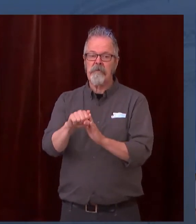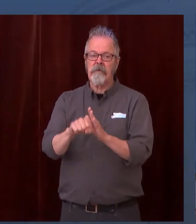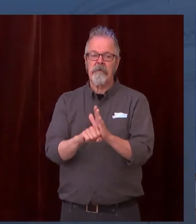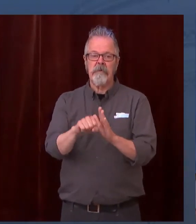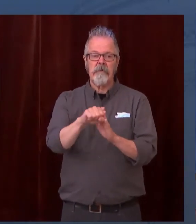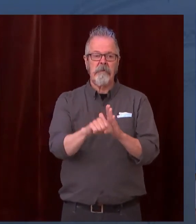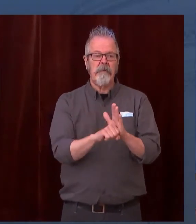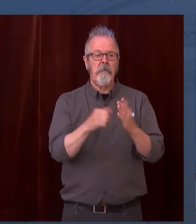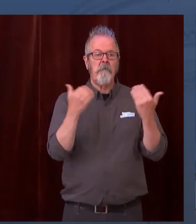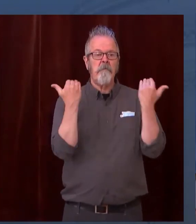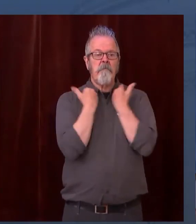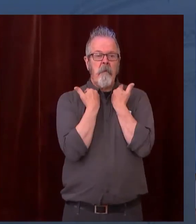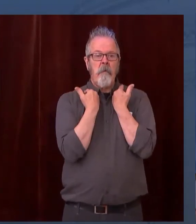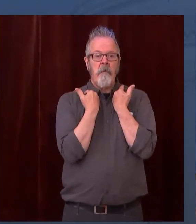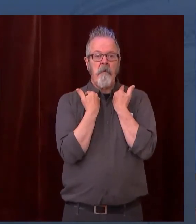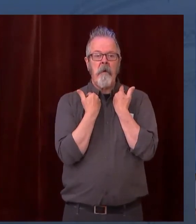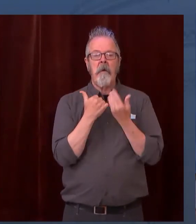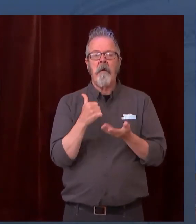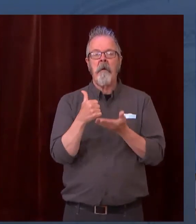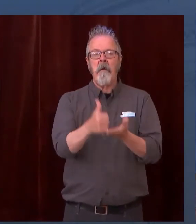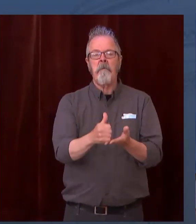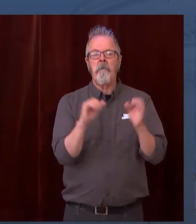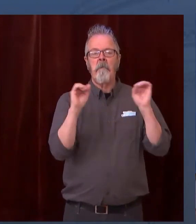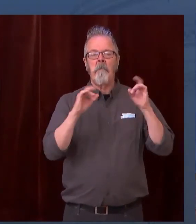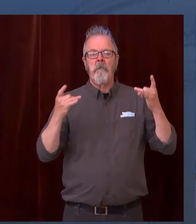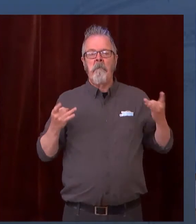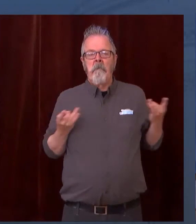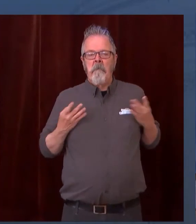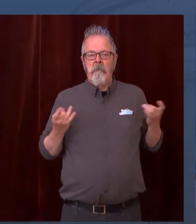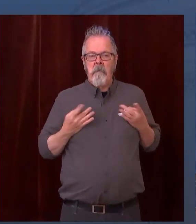we do have the financial capability to go further.